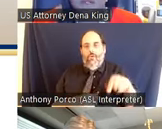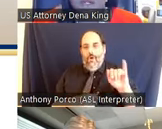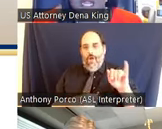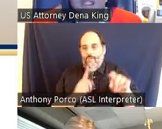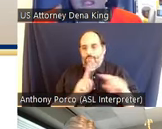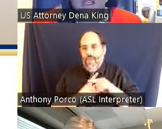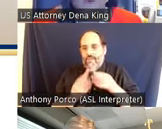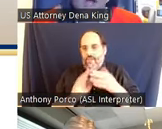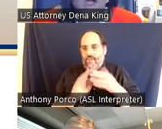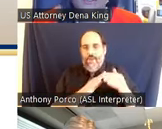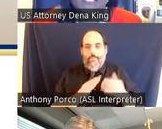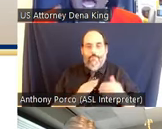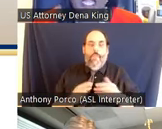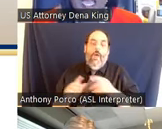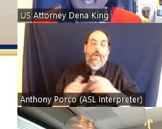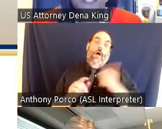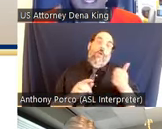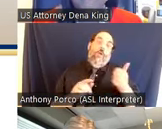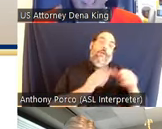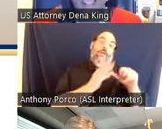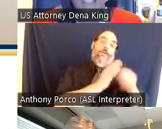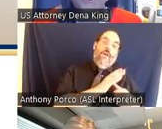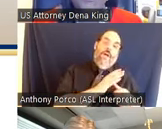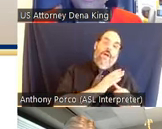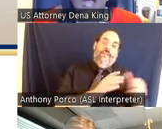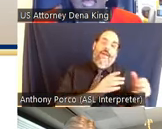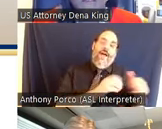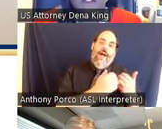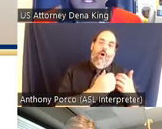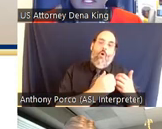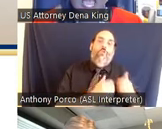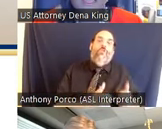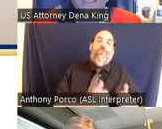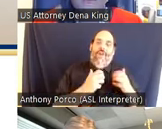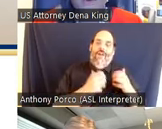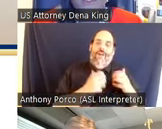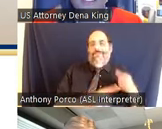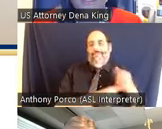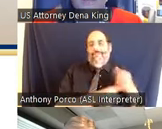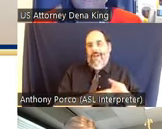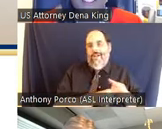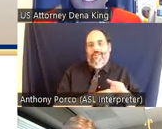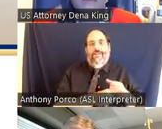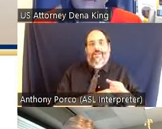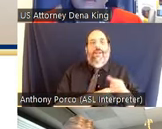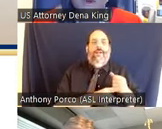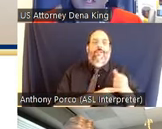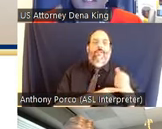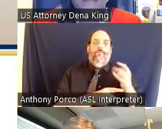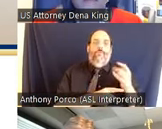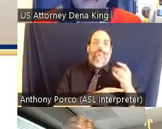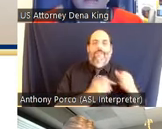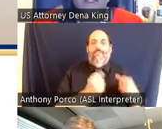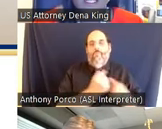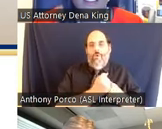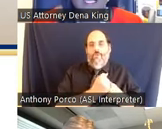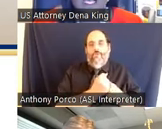plus community, while others highlight the impact on survivors and the importance of victim support.